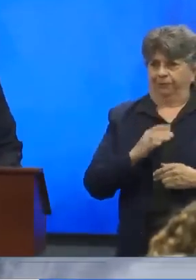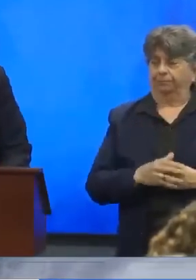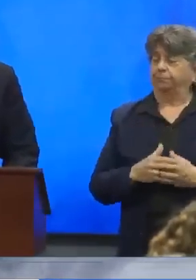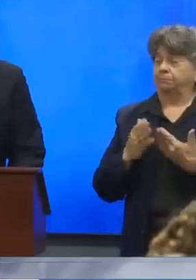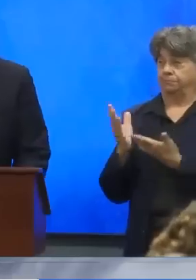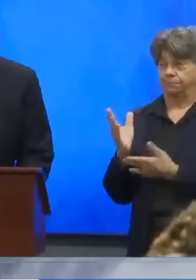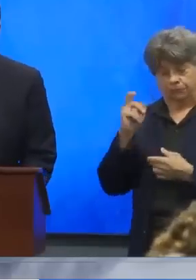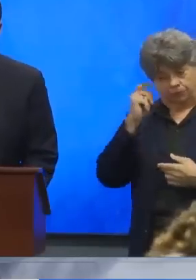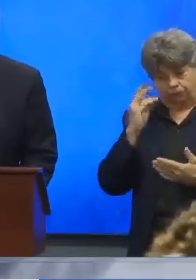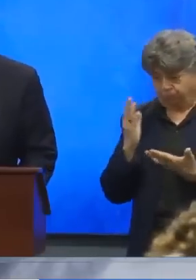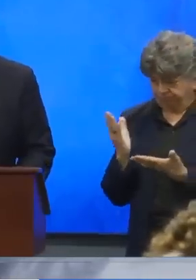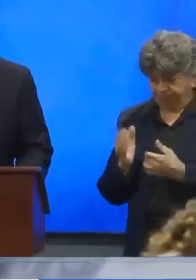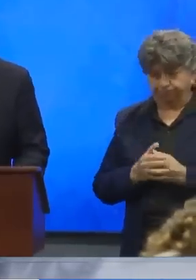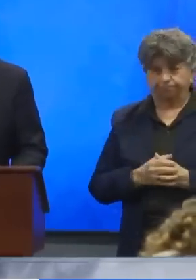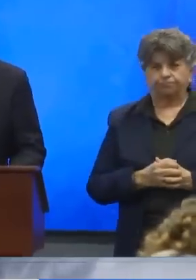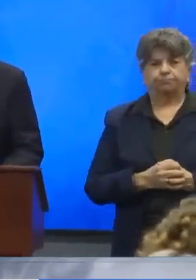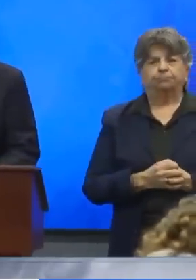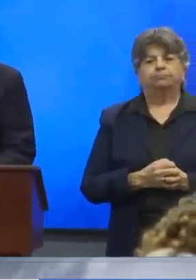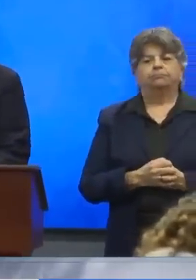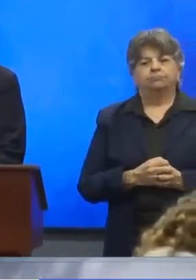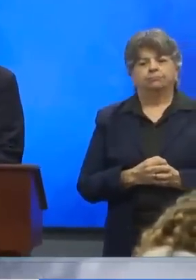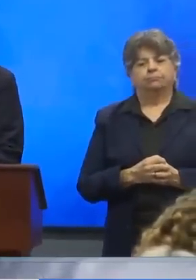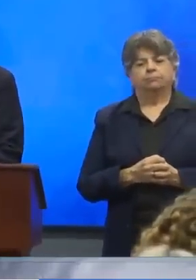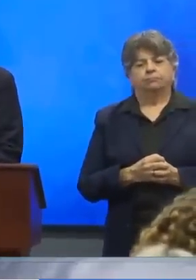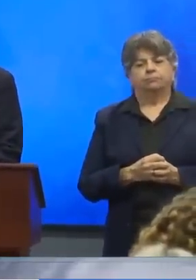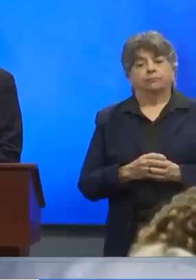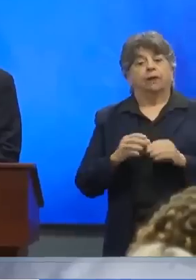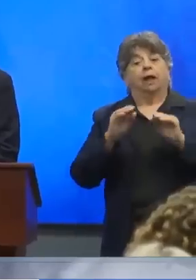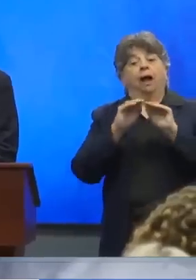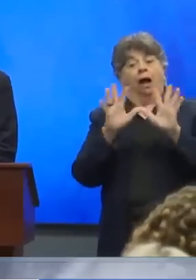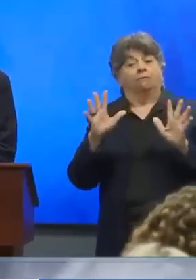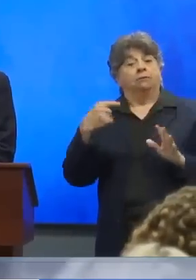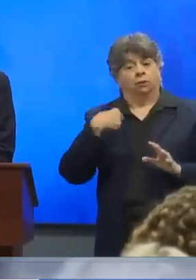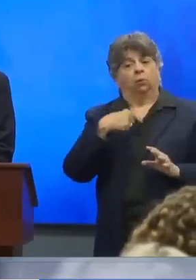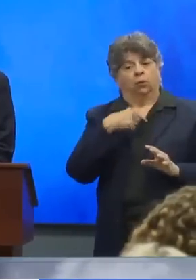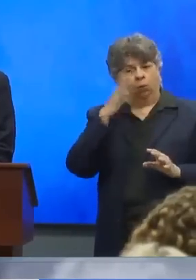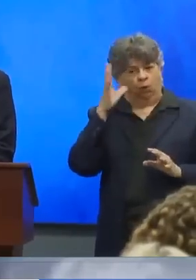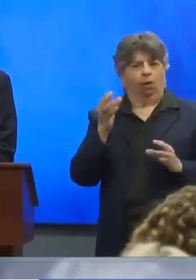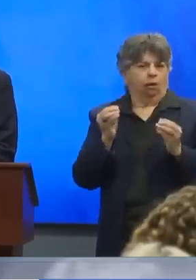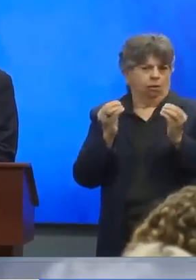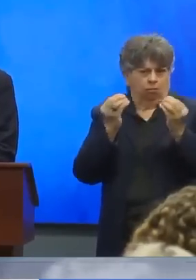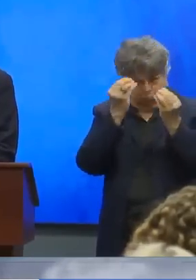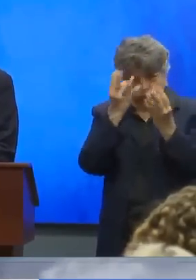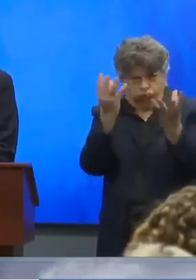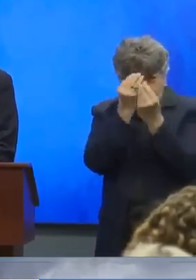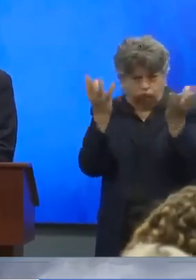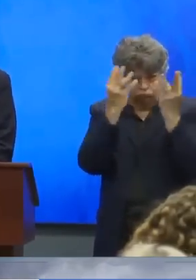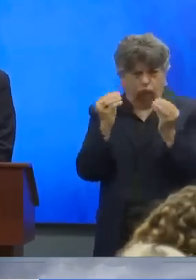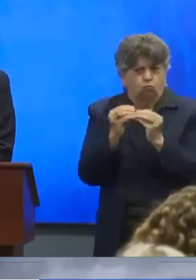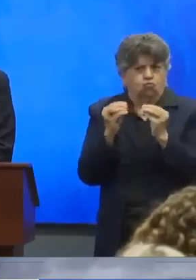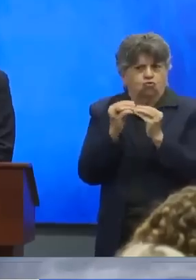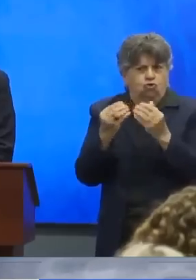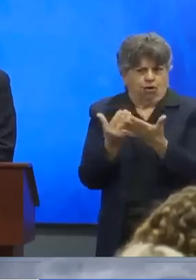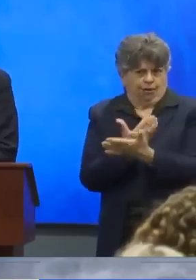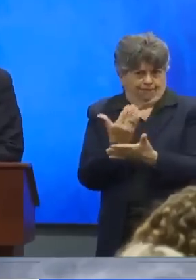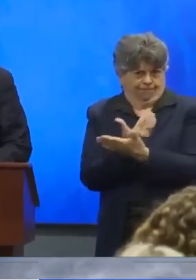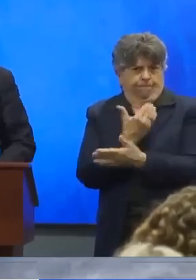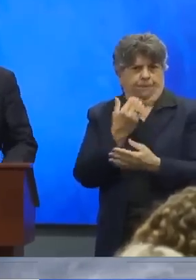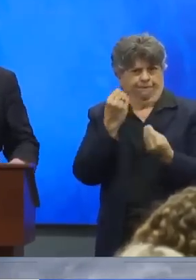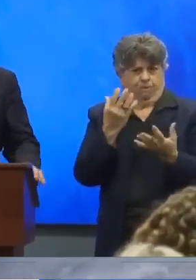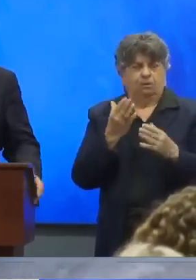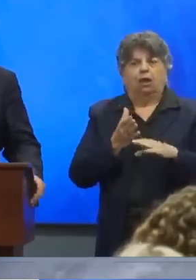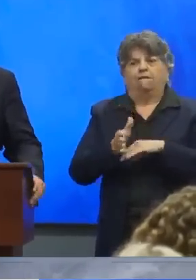And so we will be obviously continuing to provide updates. There'll be a 5 p.m. advisory that the National Hurricane Center will put